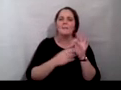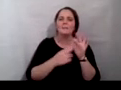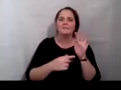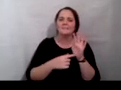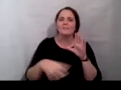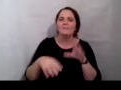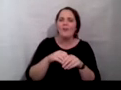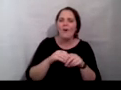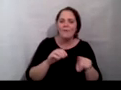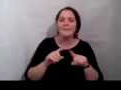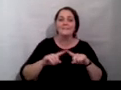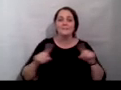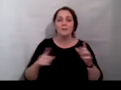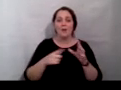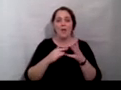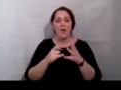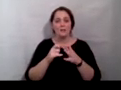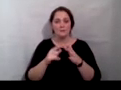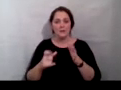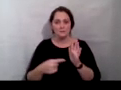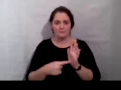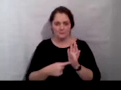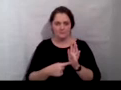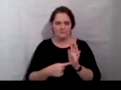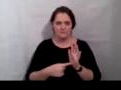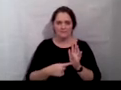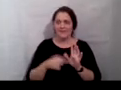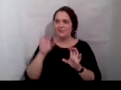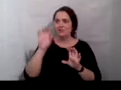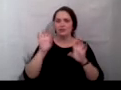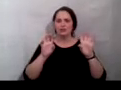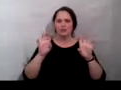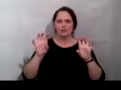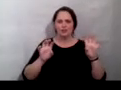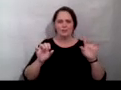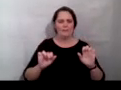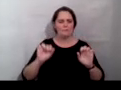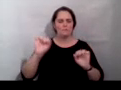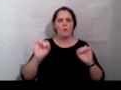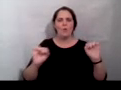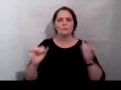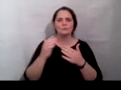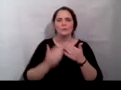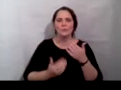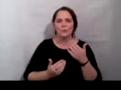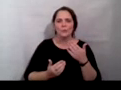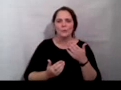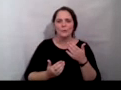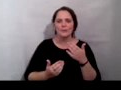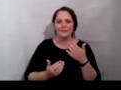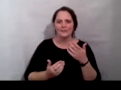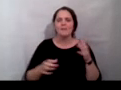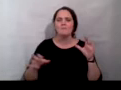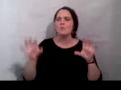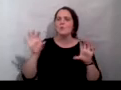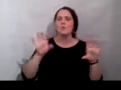and aspects, and each in themselves telling stories and connecting and shifting and moving about,